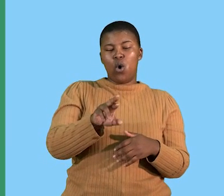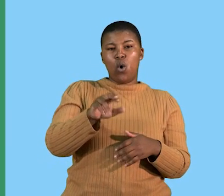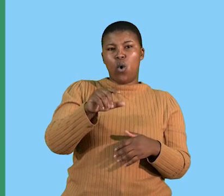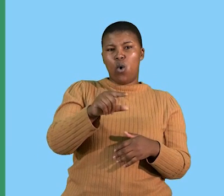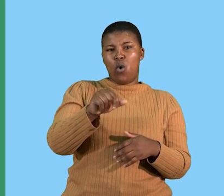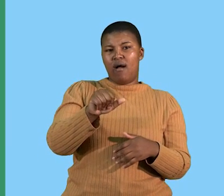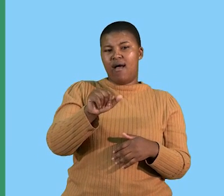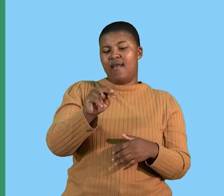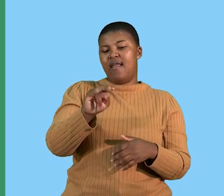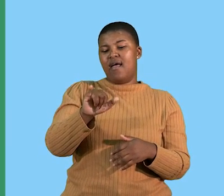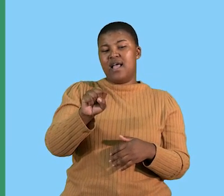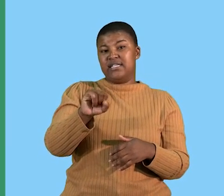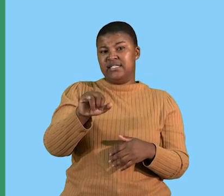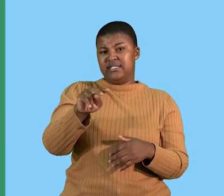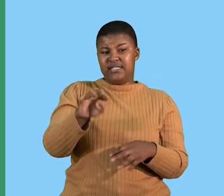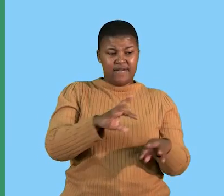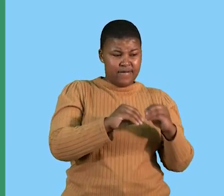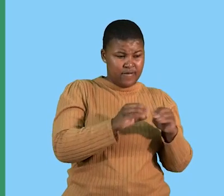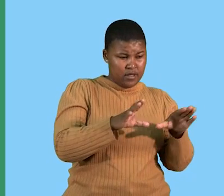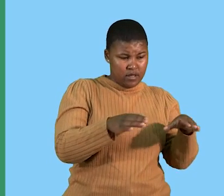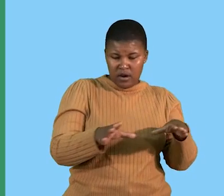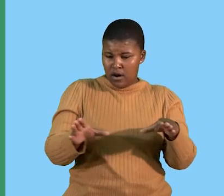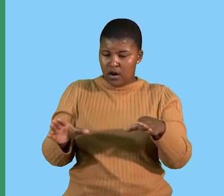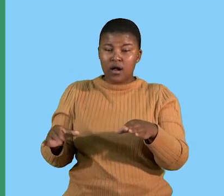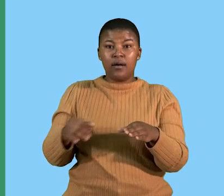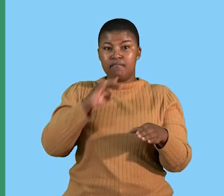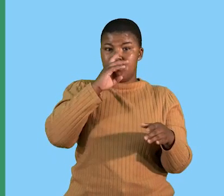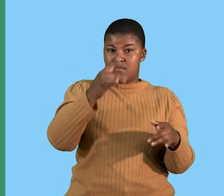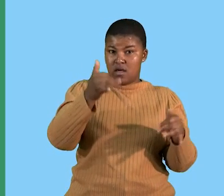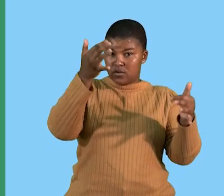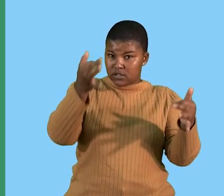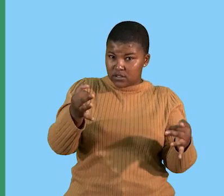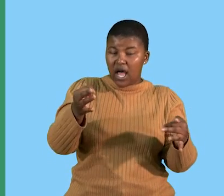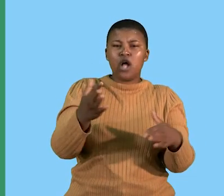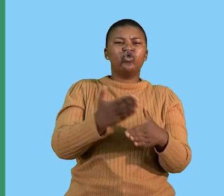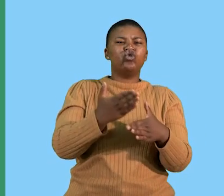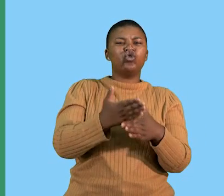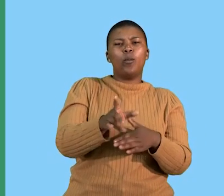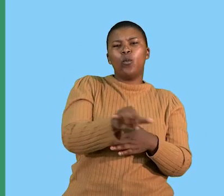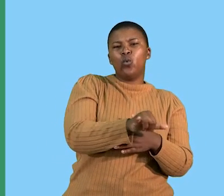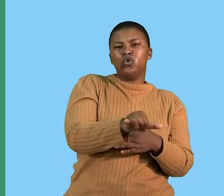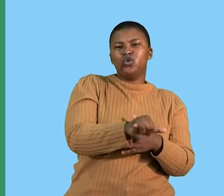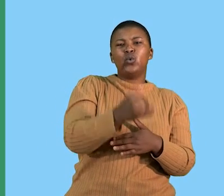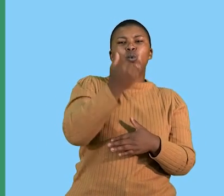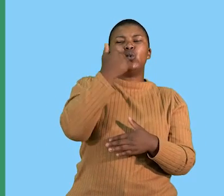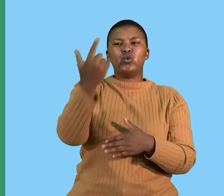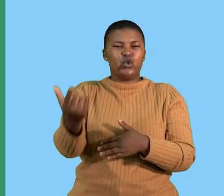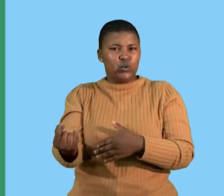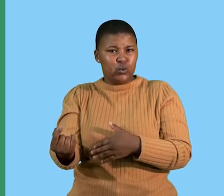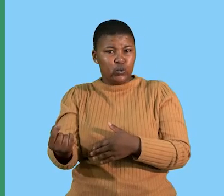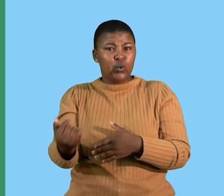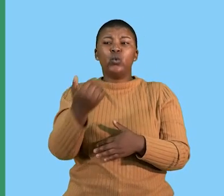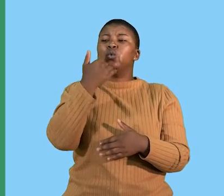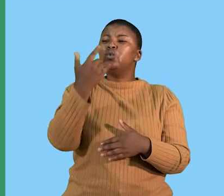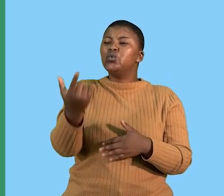means grouping the work. So they will decide what tasks needs to be done by what people.